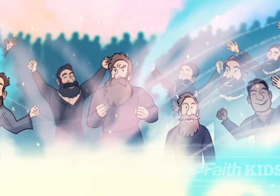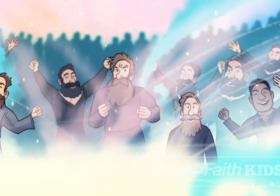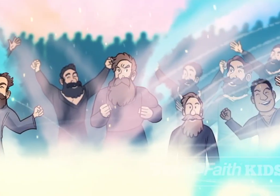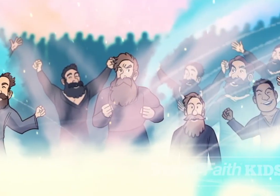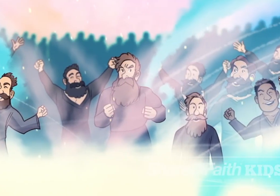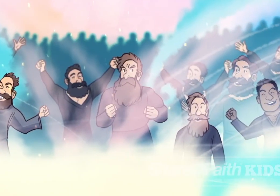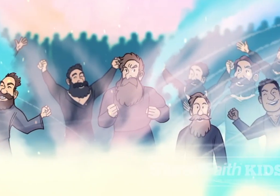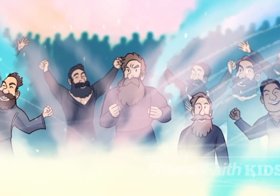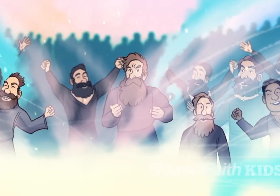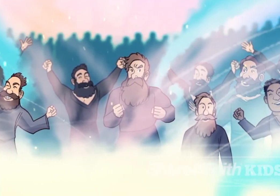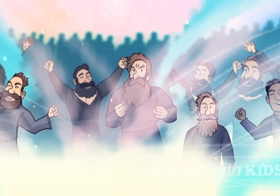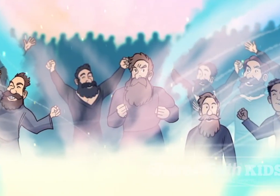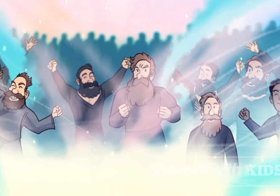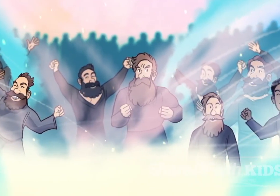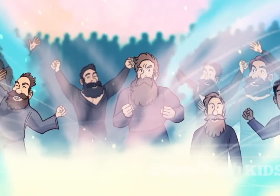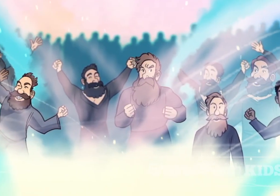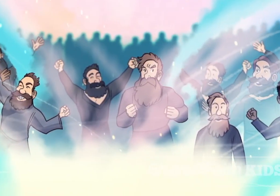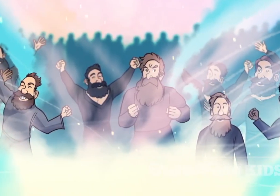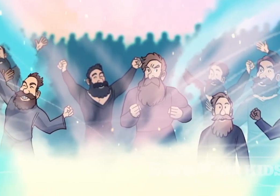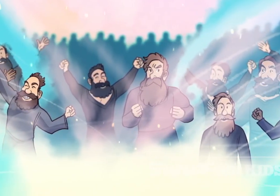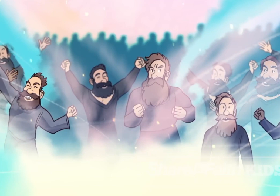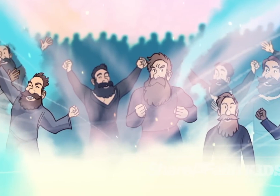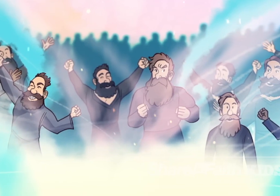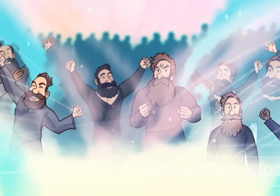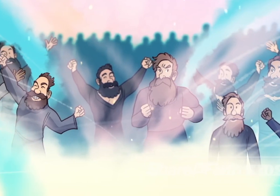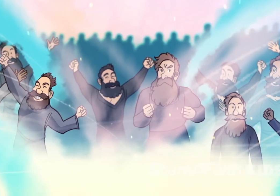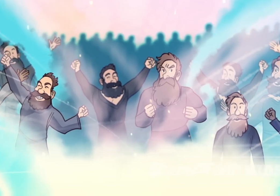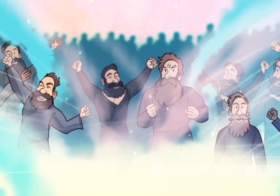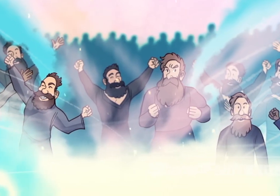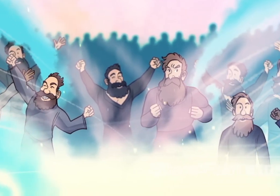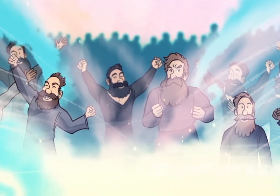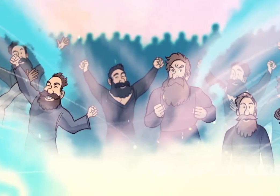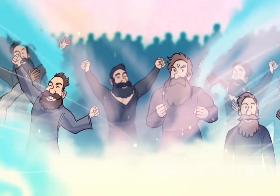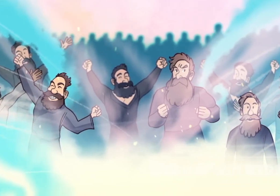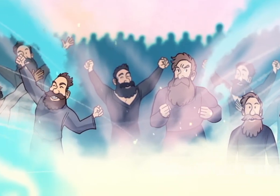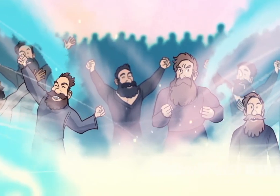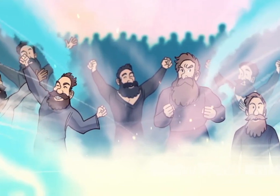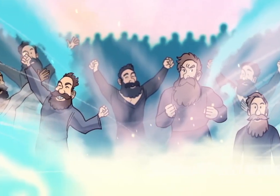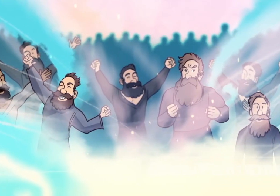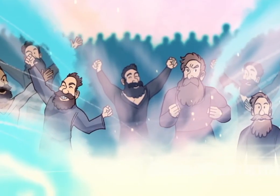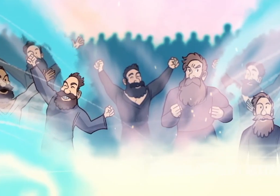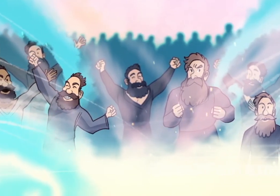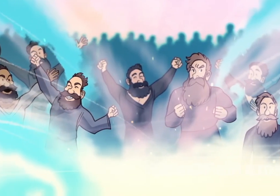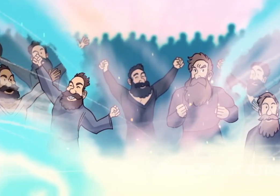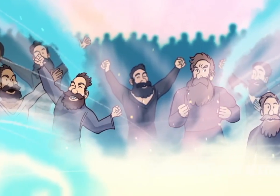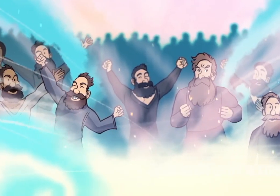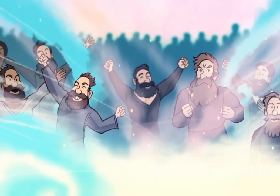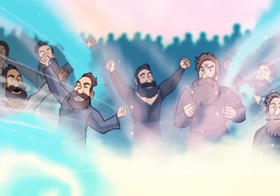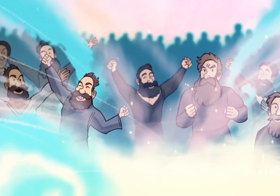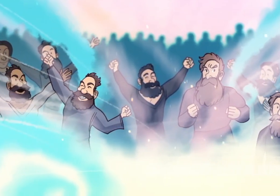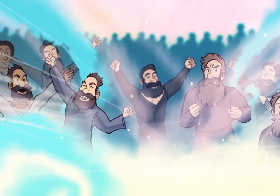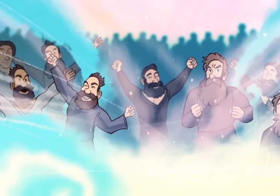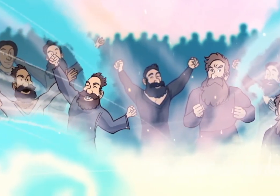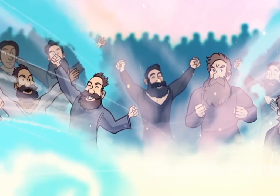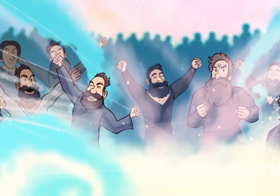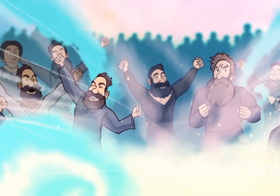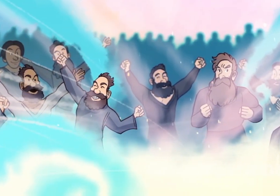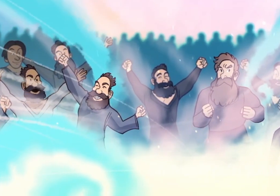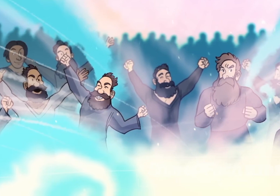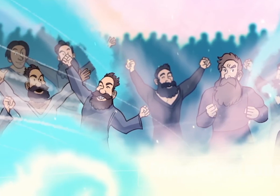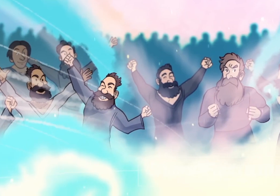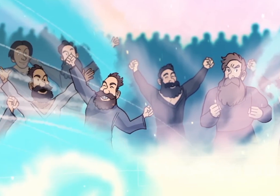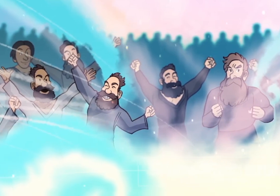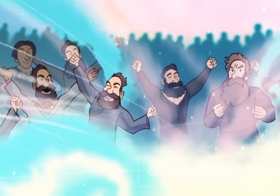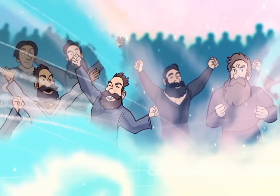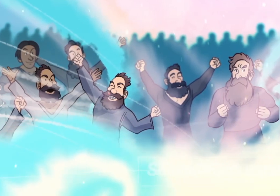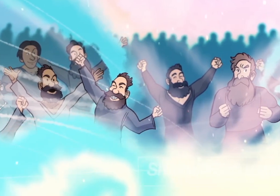these words, breath came into their bodies, and they all came to life. There in this valley, a vast